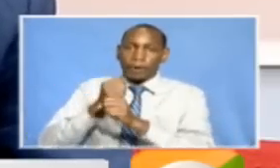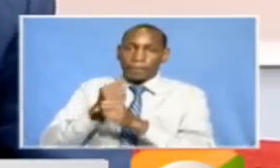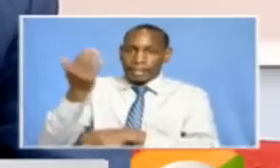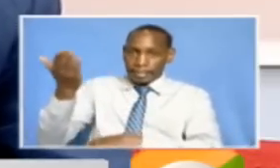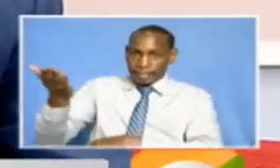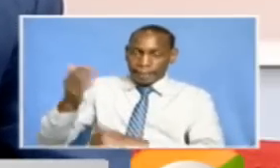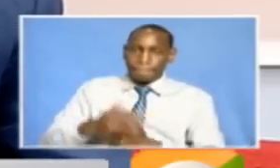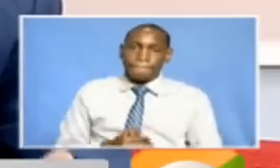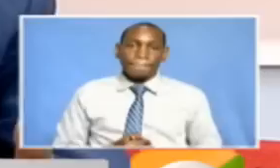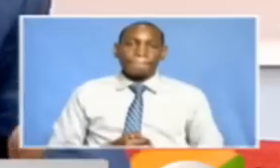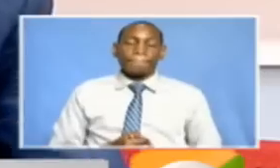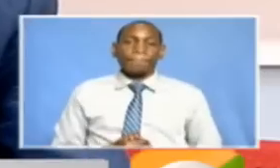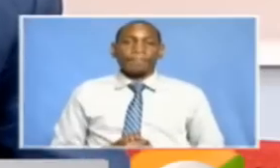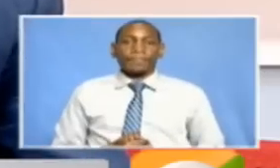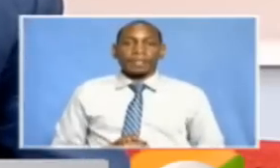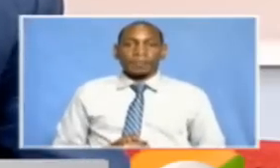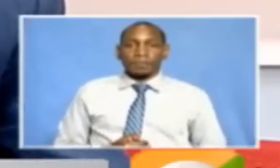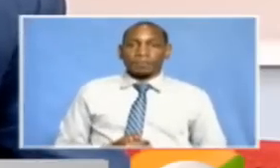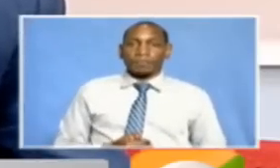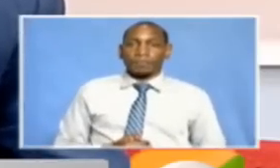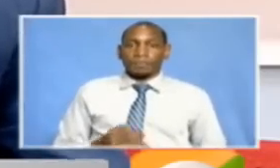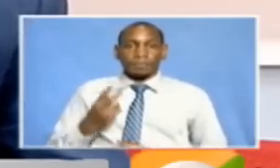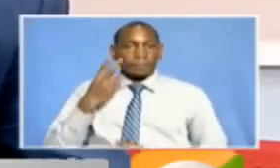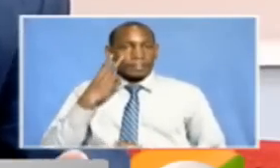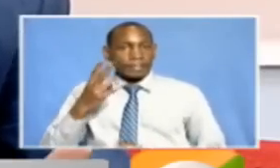And what you see is that